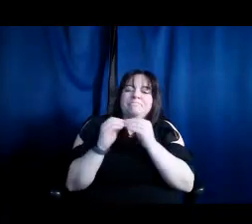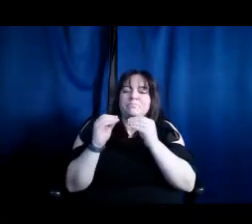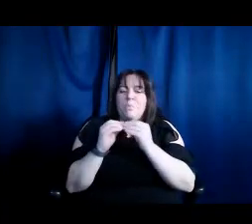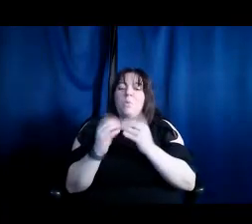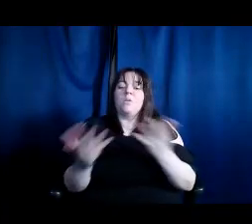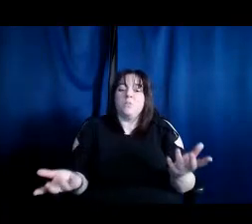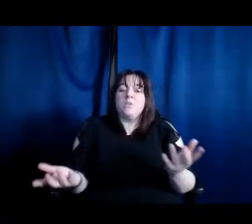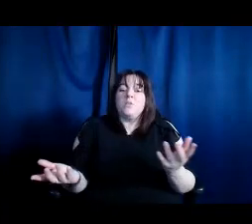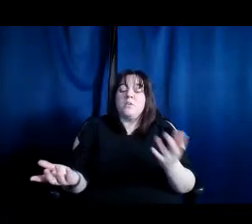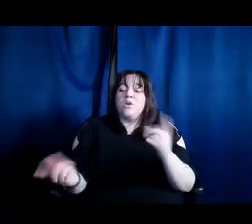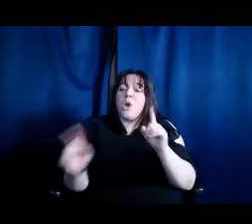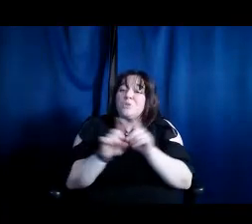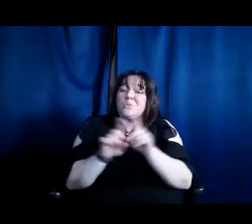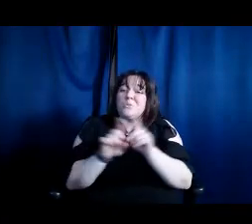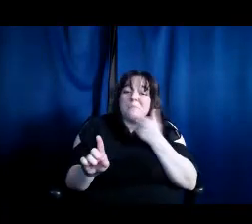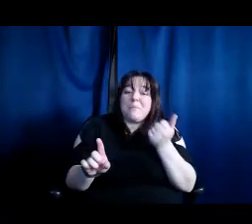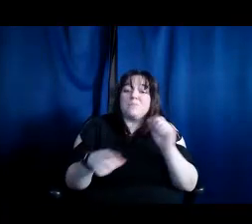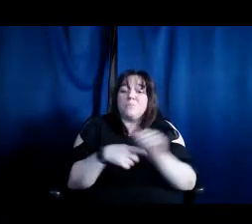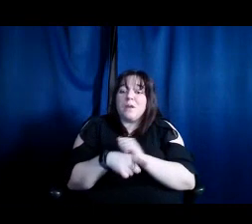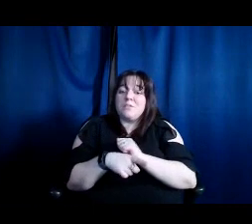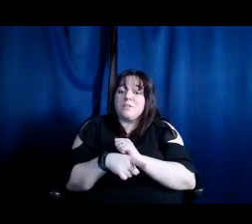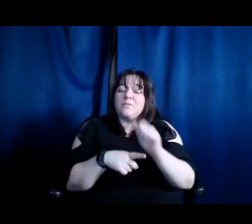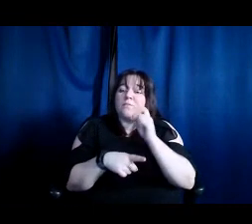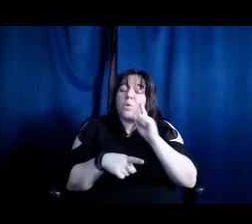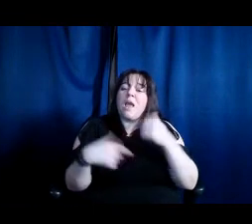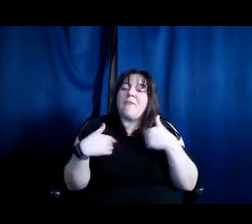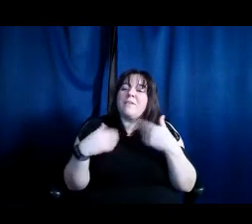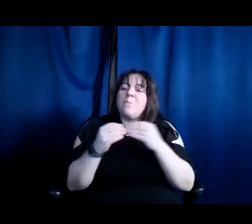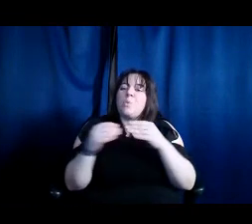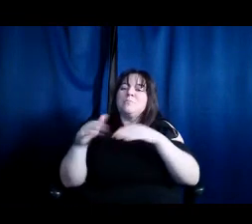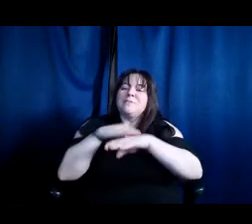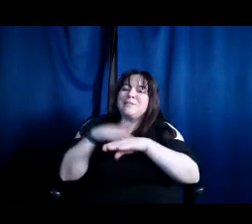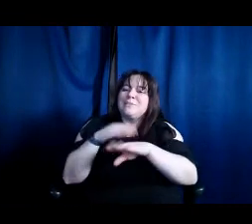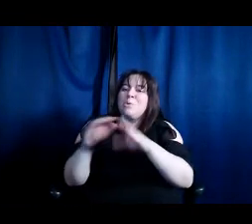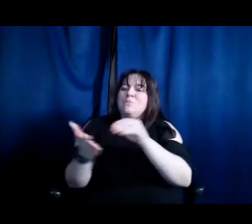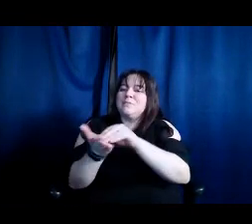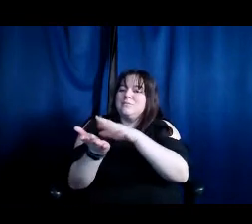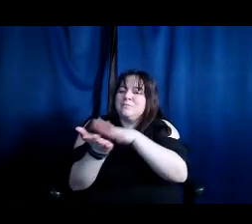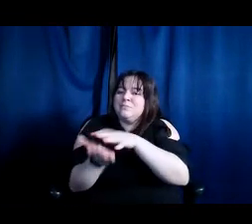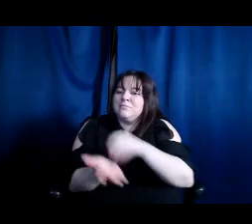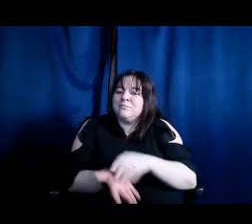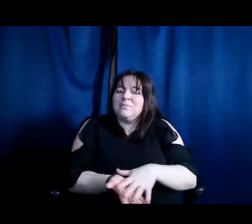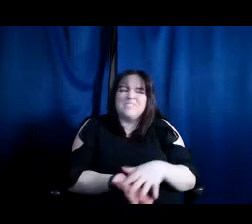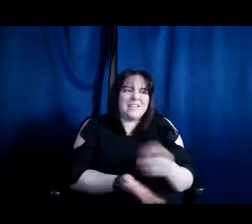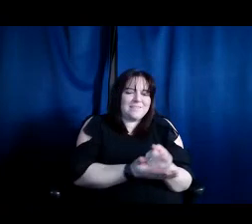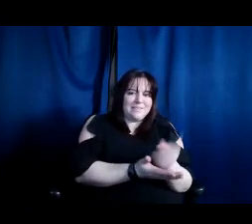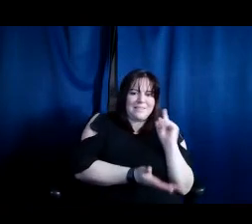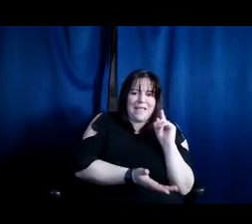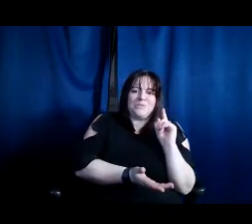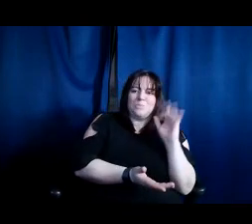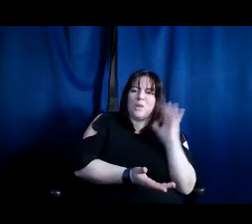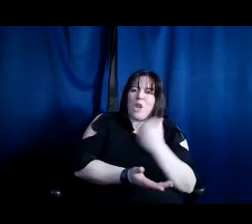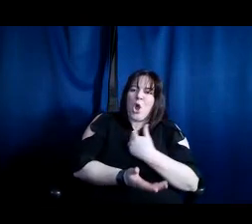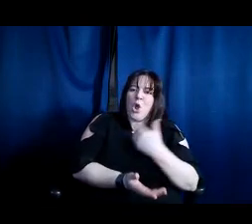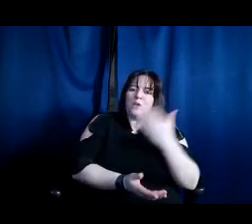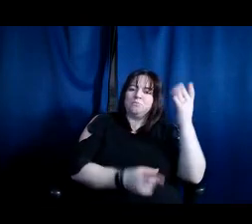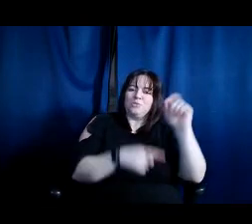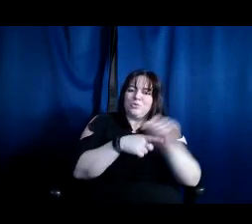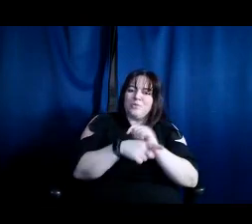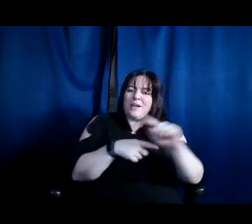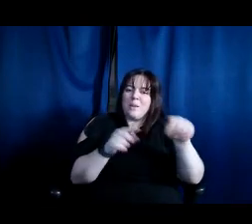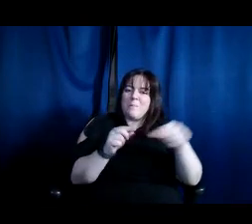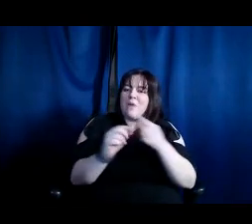creating accessible documents in last month's webinar on accessible communications. You could also